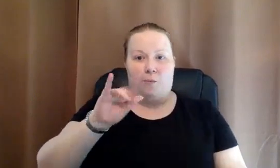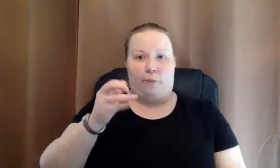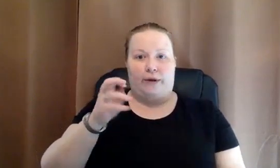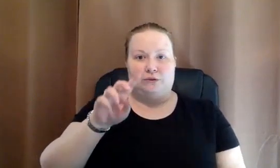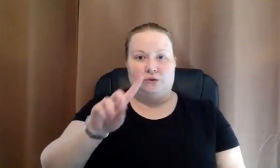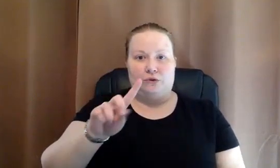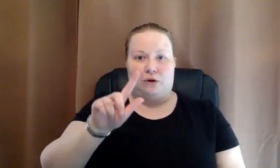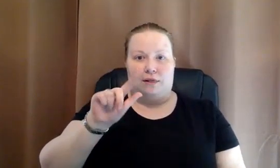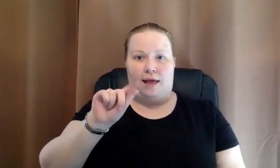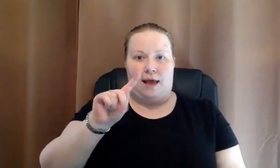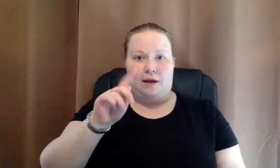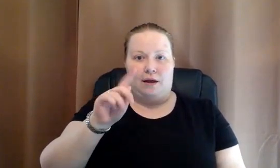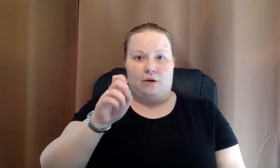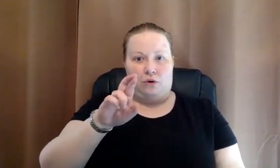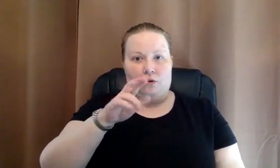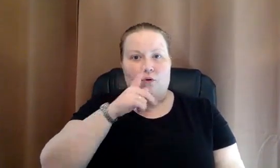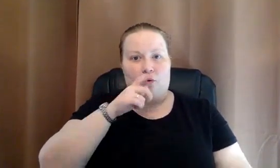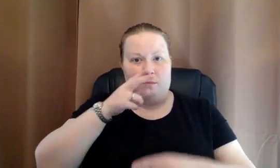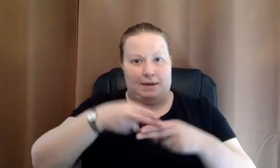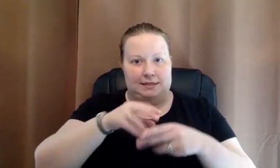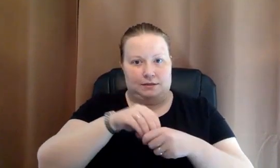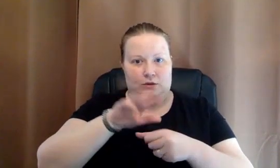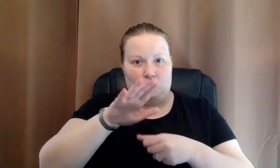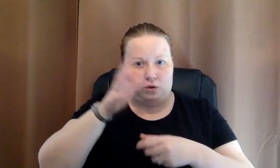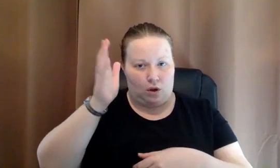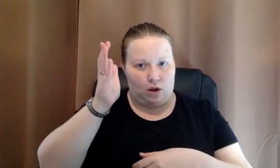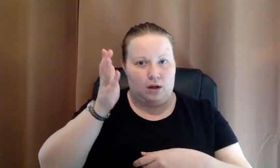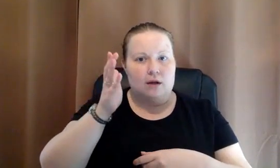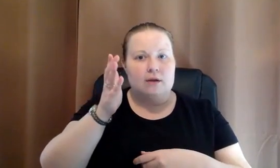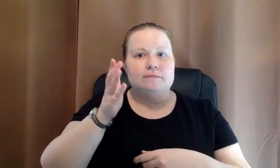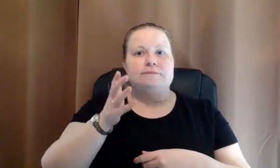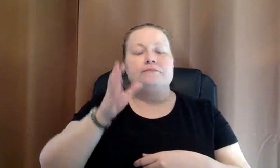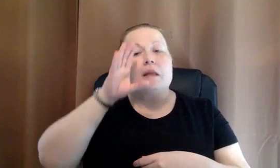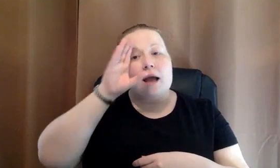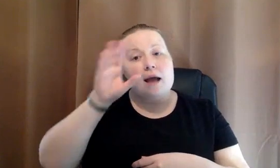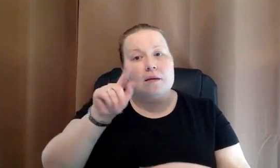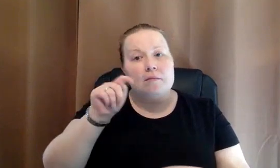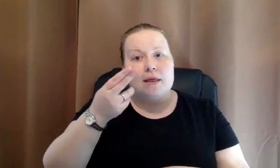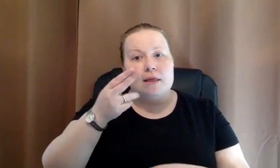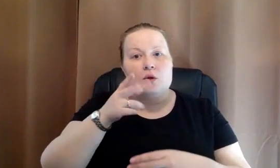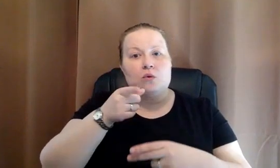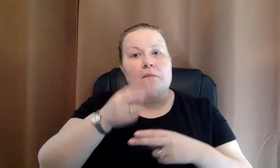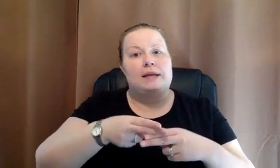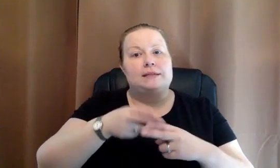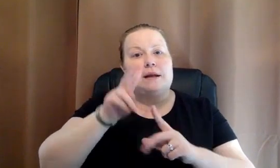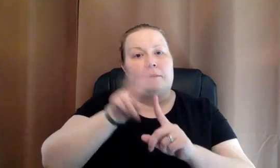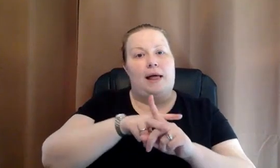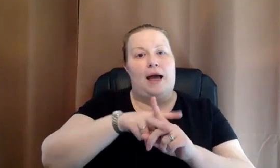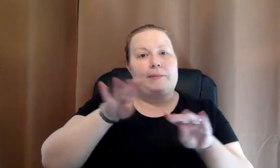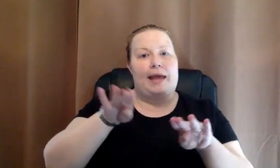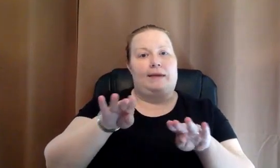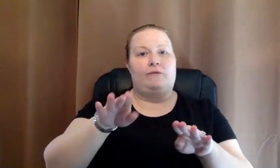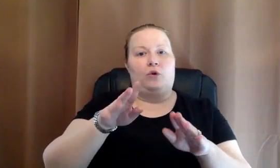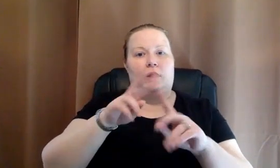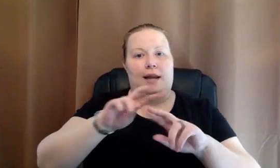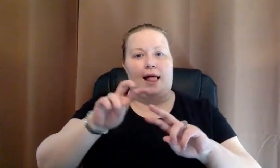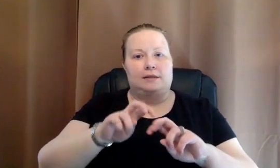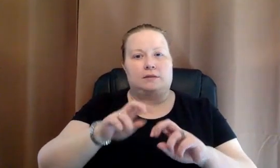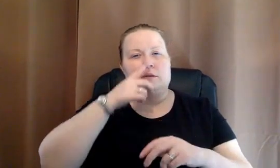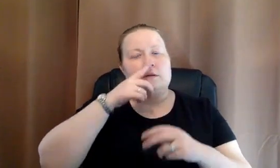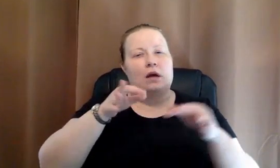talk. He says, hi, Beth. You mentioned applied behavioral analysis. Can you describe what that is and what you think